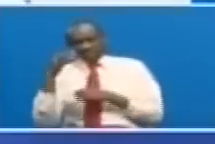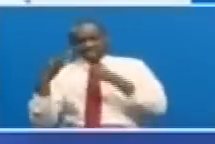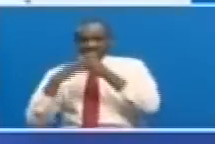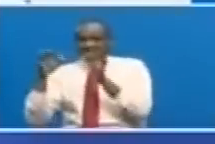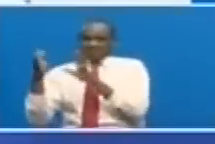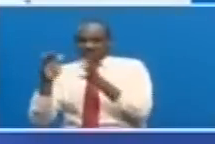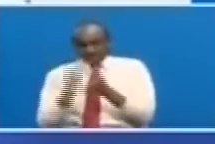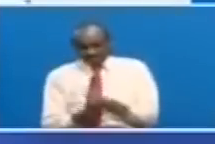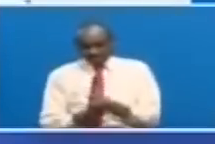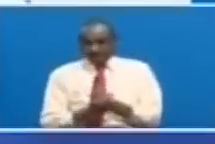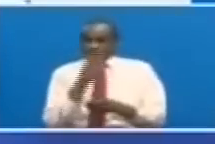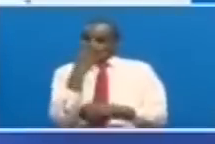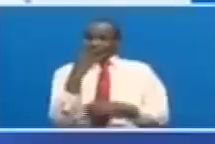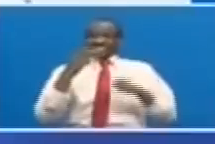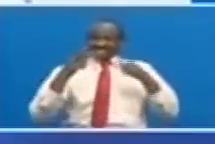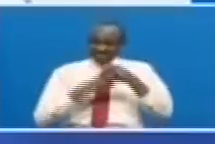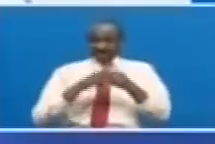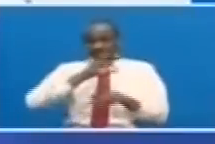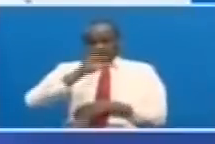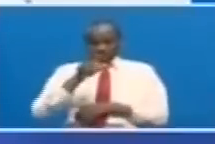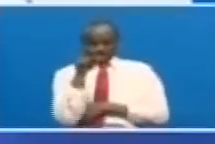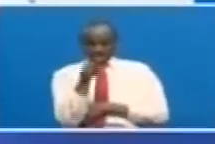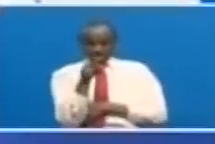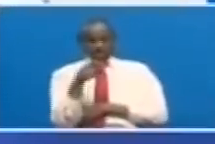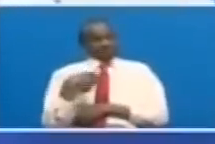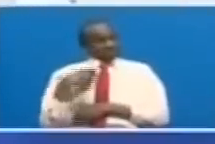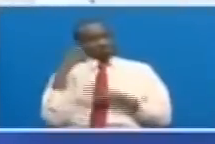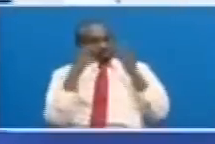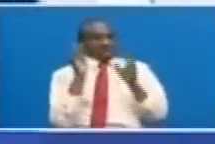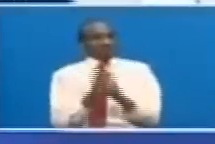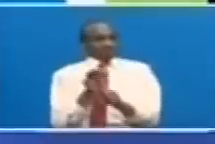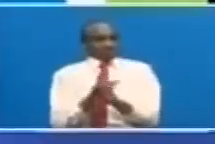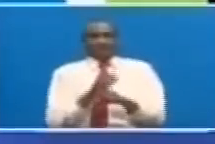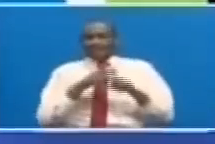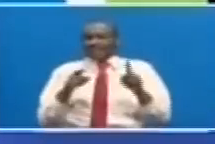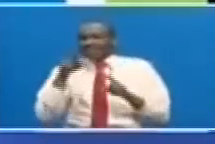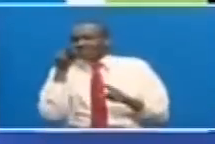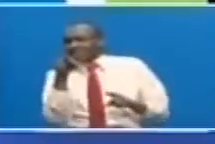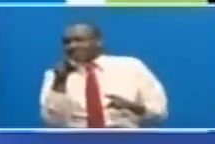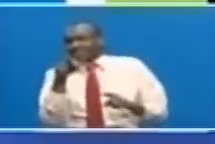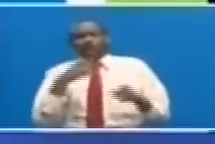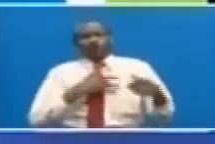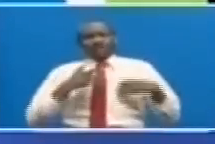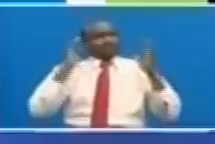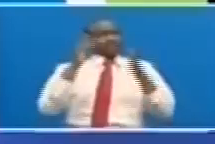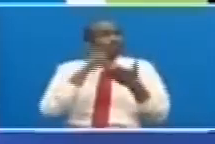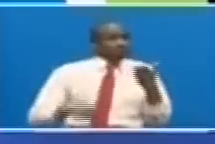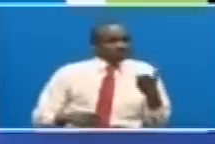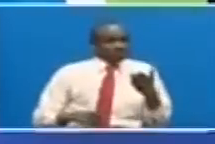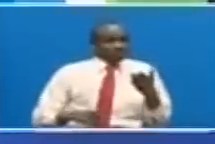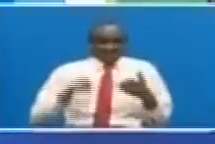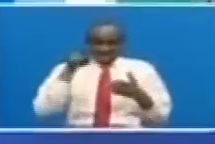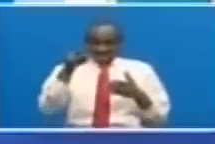27.7% to 58.4%. Of the 47 counties, these numbers are worrying. But what is of more concern is that the